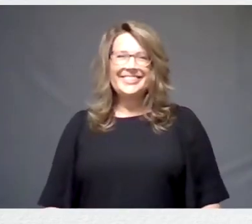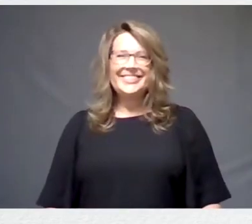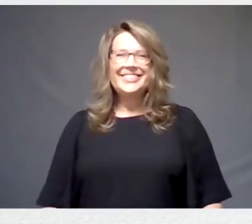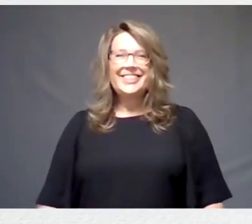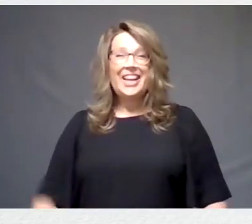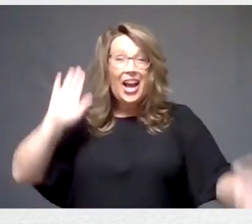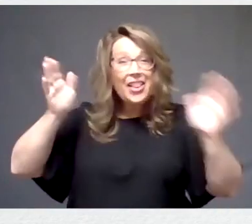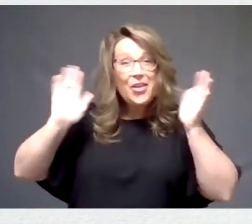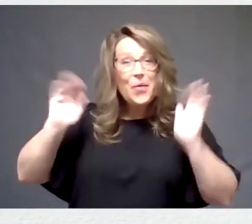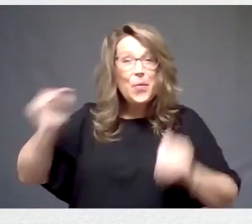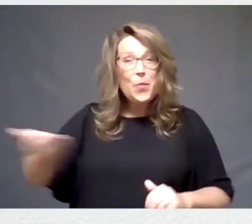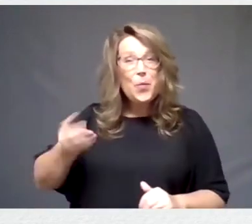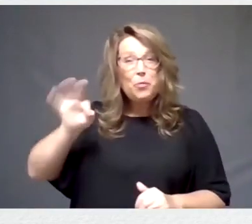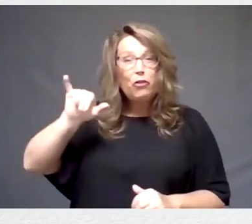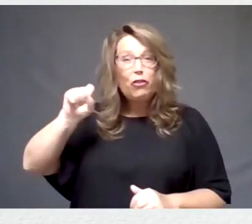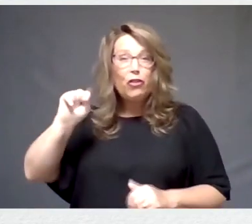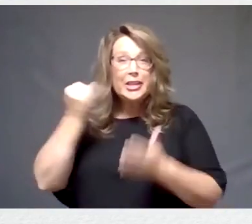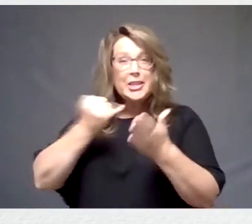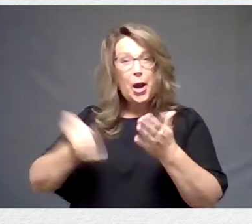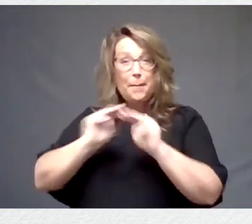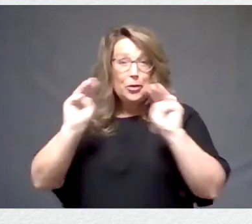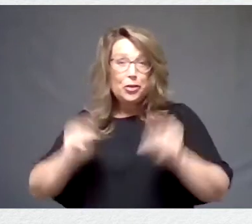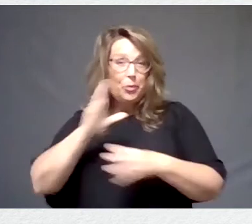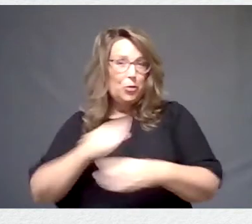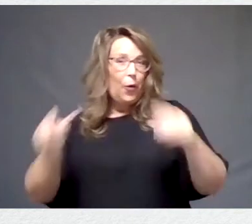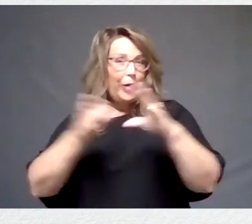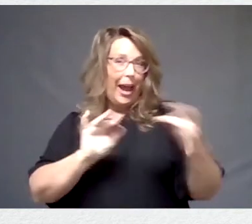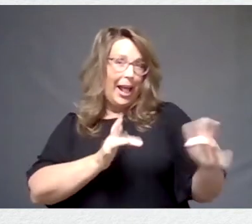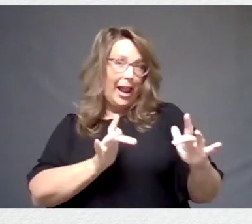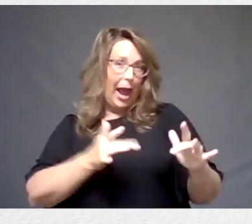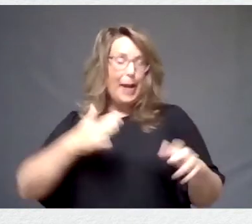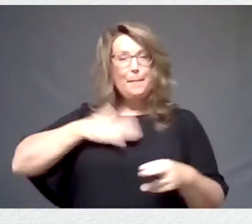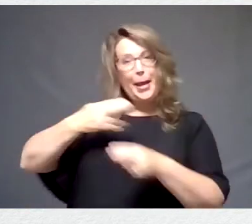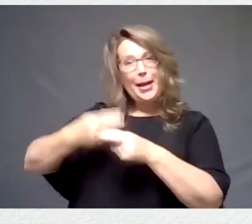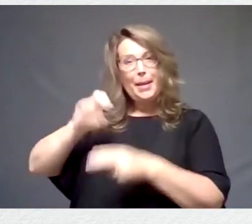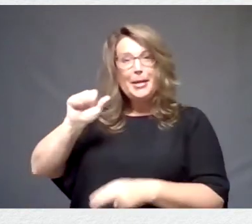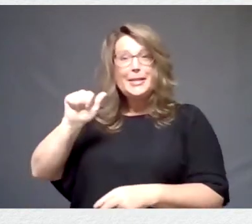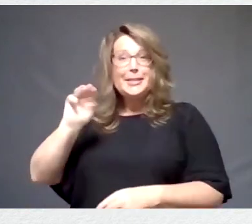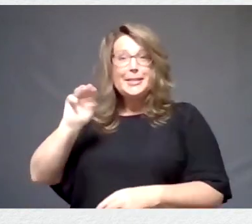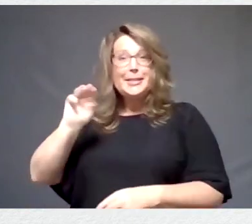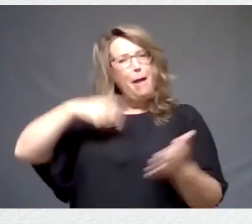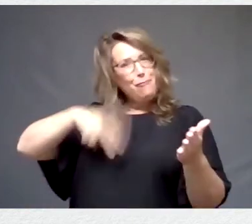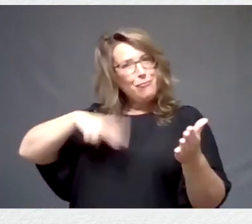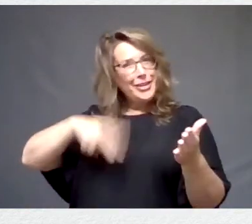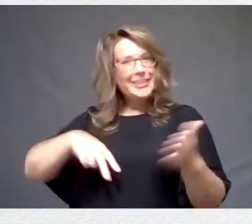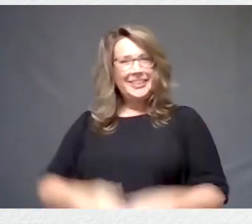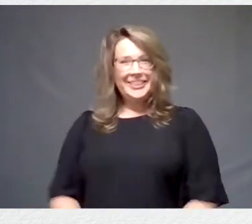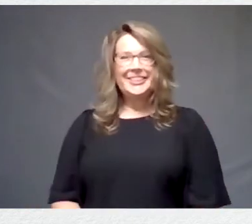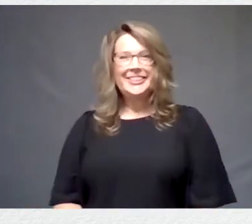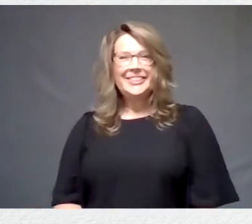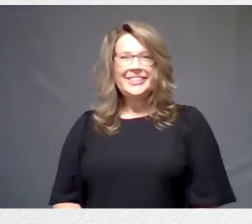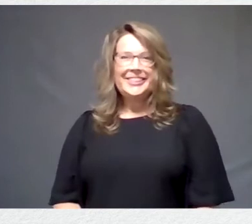Hello, welcome to the Frist Art Museum Storytime Online. My name is Sam, and I'm going to be reading our story today. Hola,